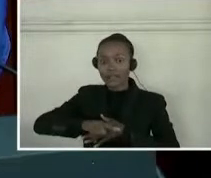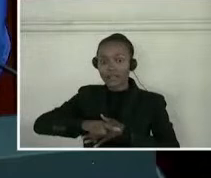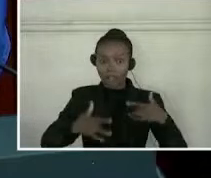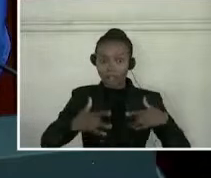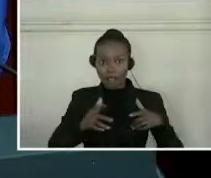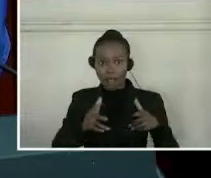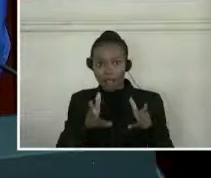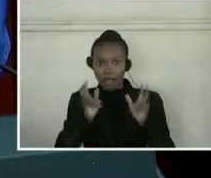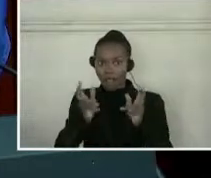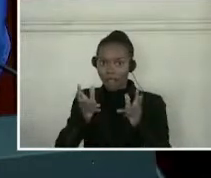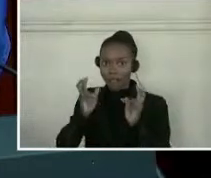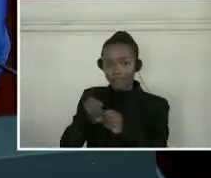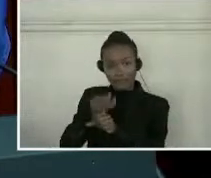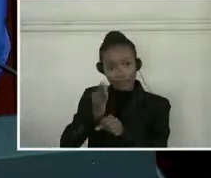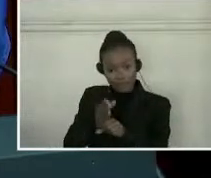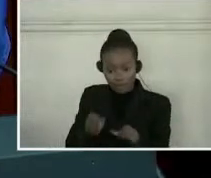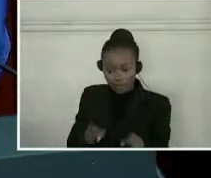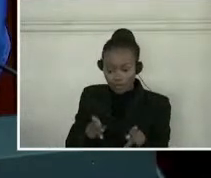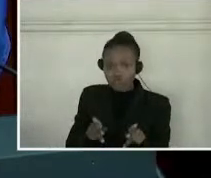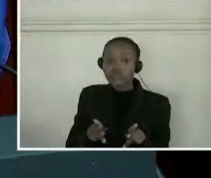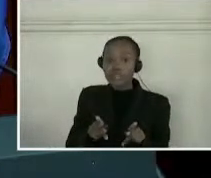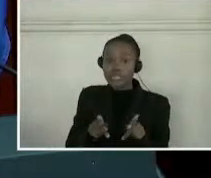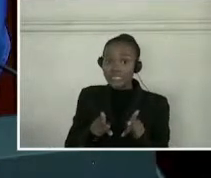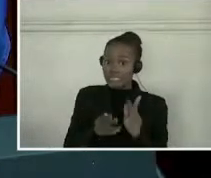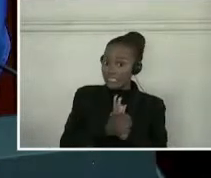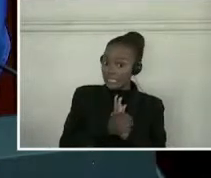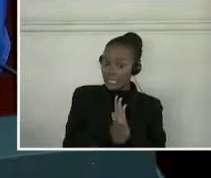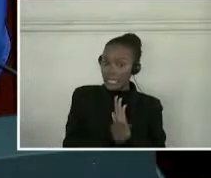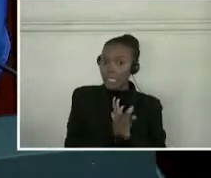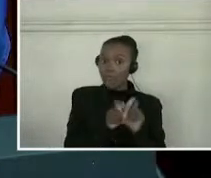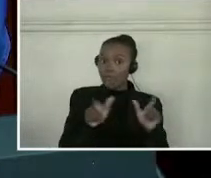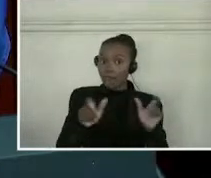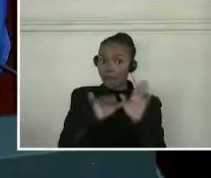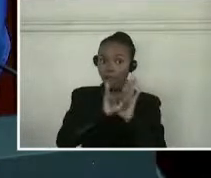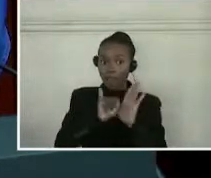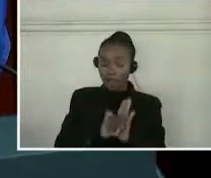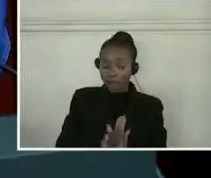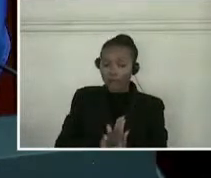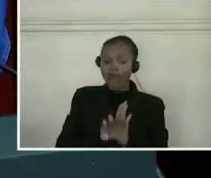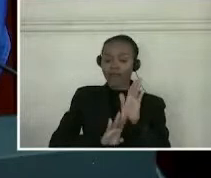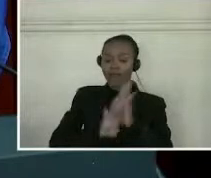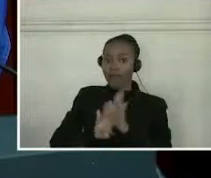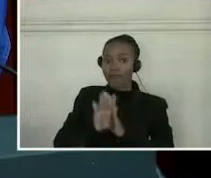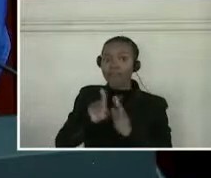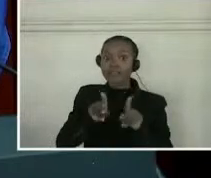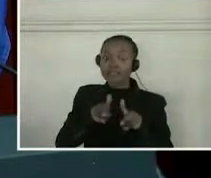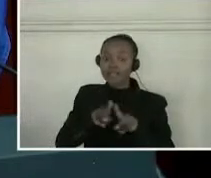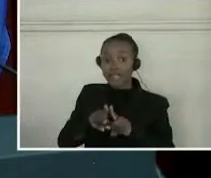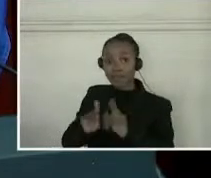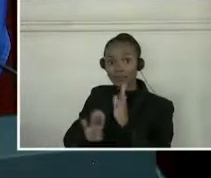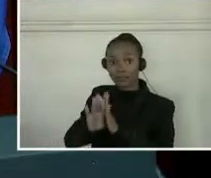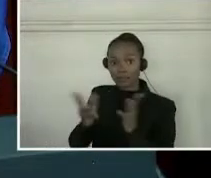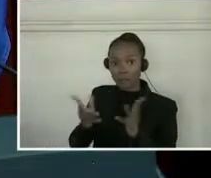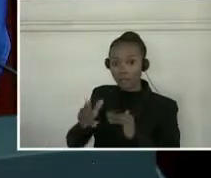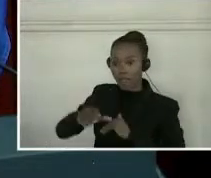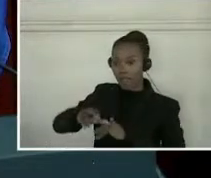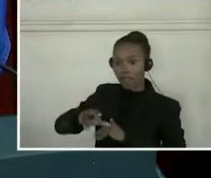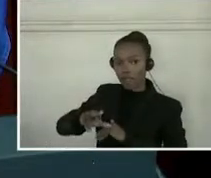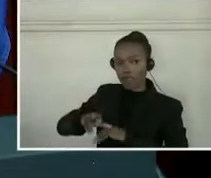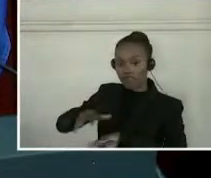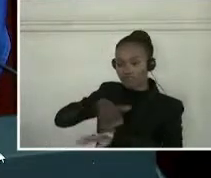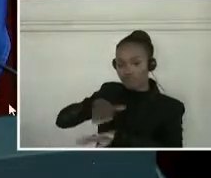talent and to create a development pathway for athletes from rural areas to showcase their